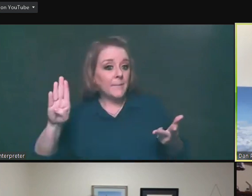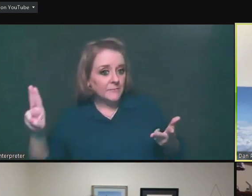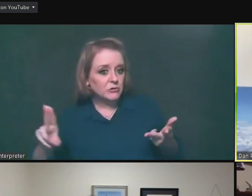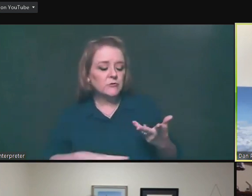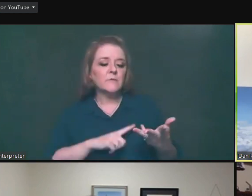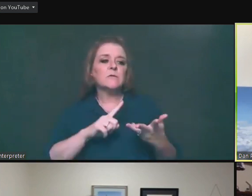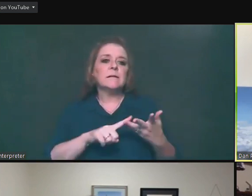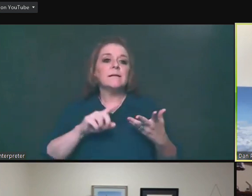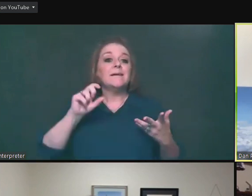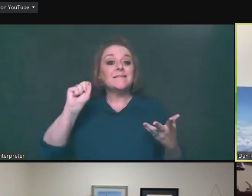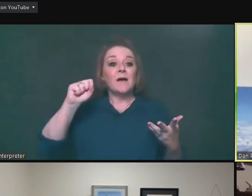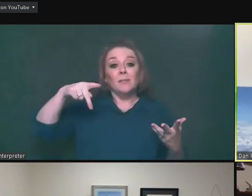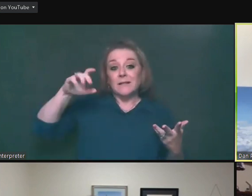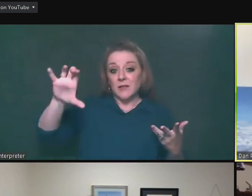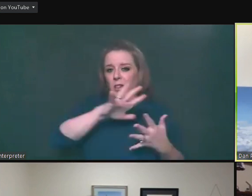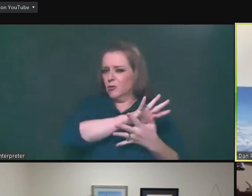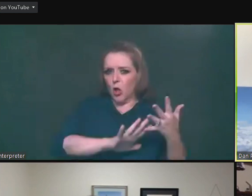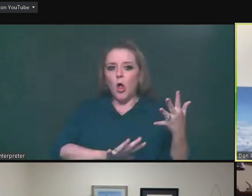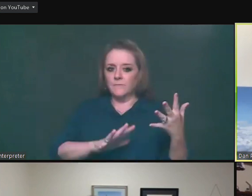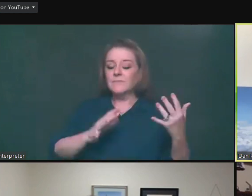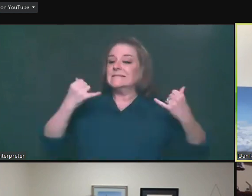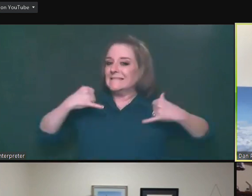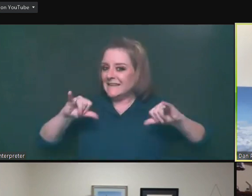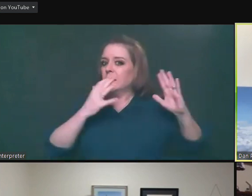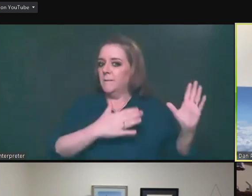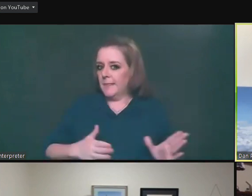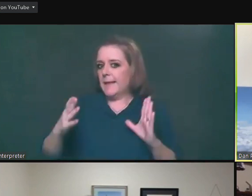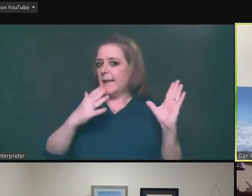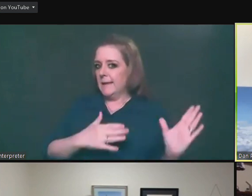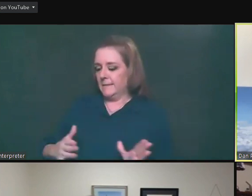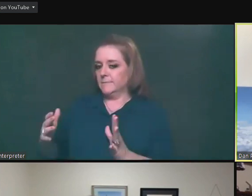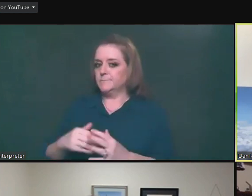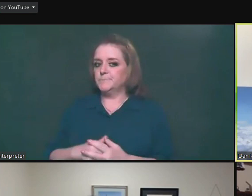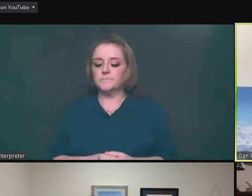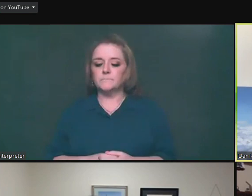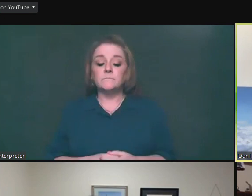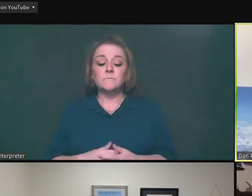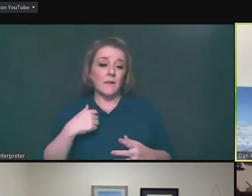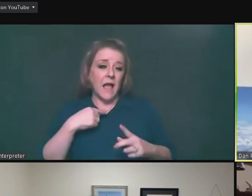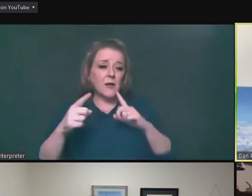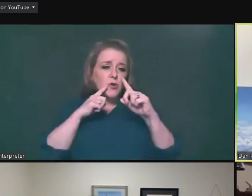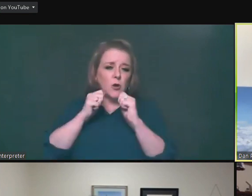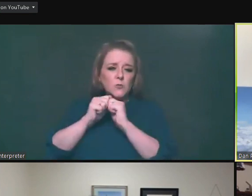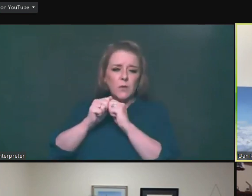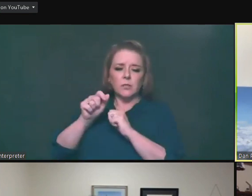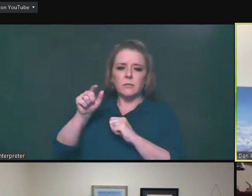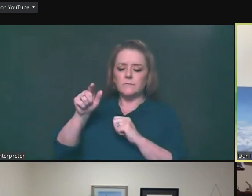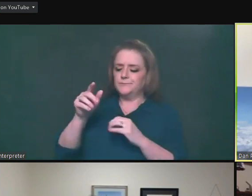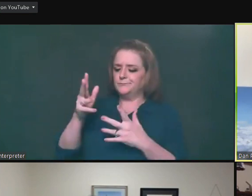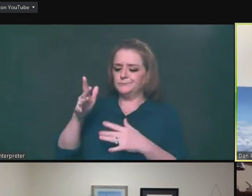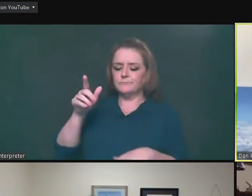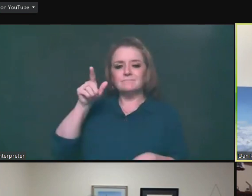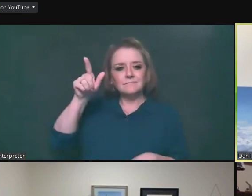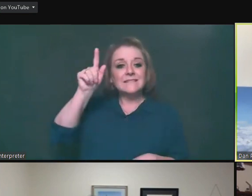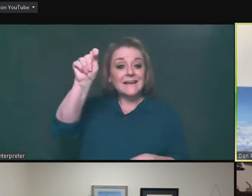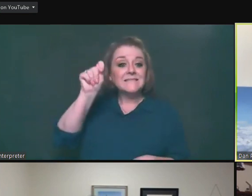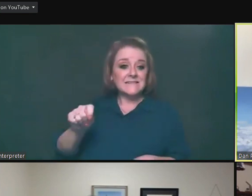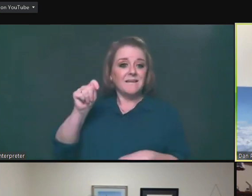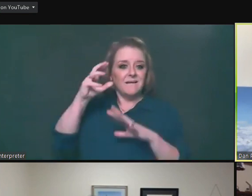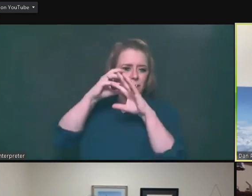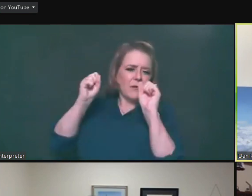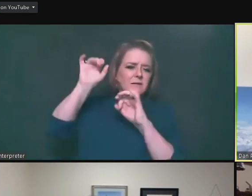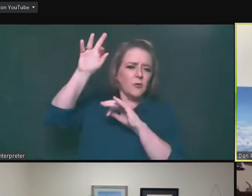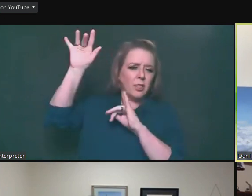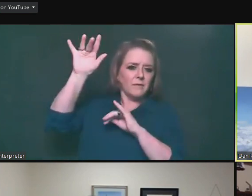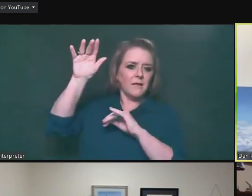is still underway. When I talked to leadership at Texas Tech late last week, they have a